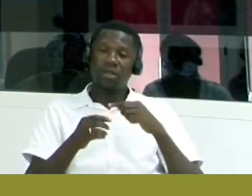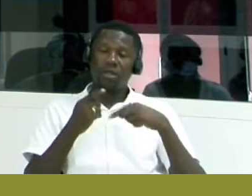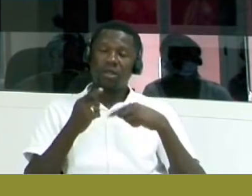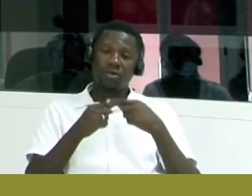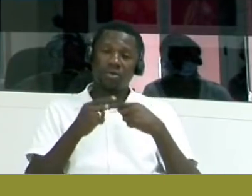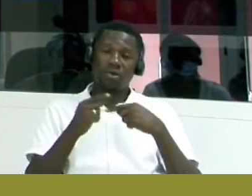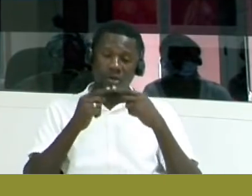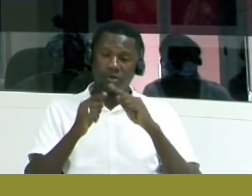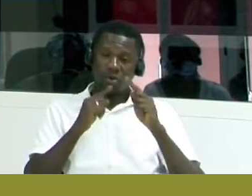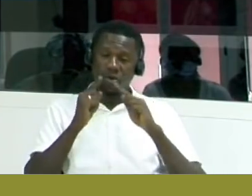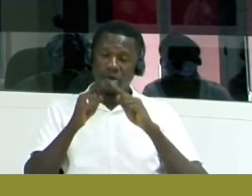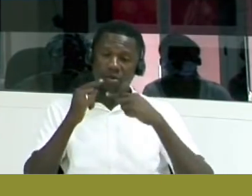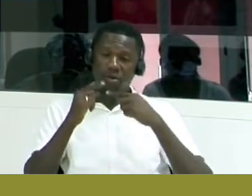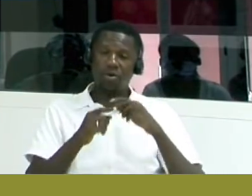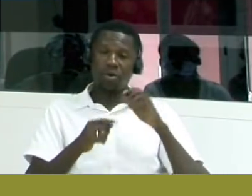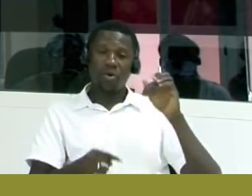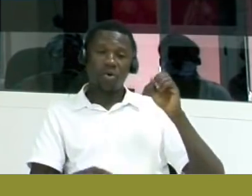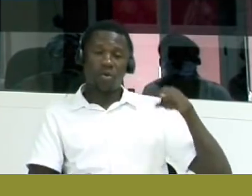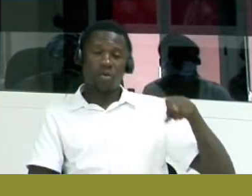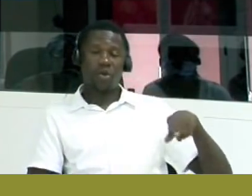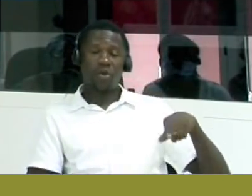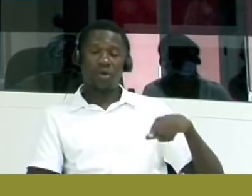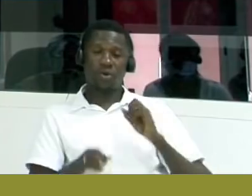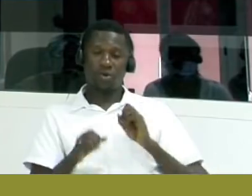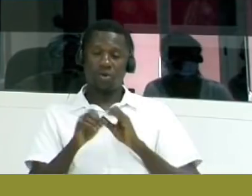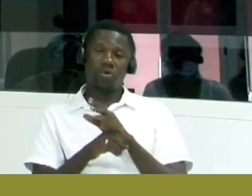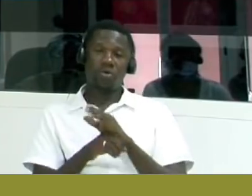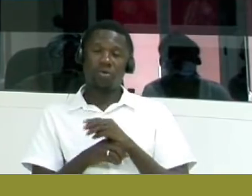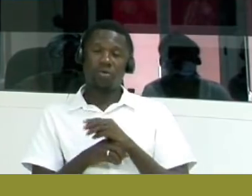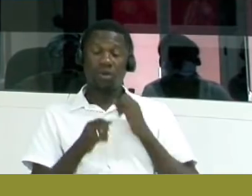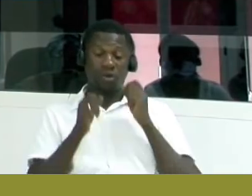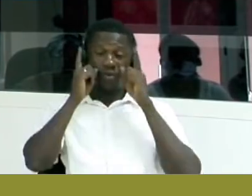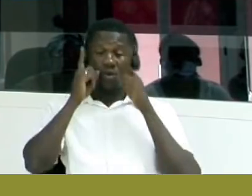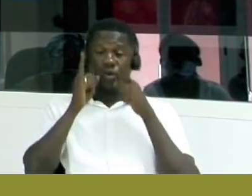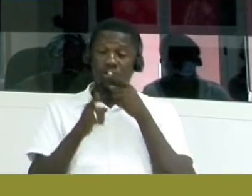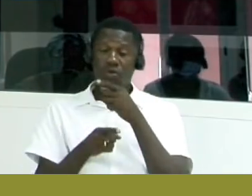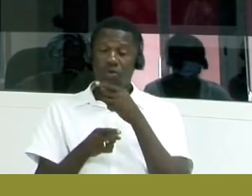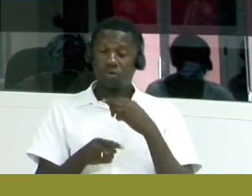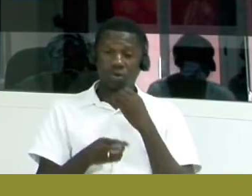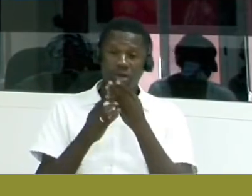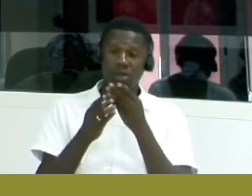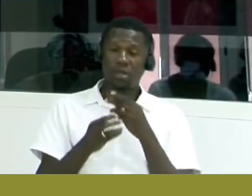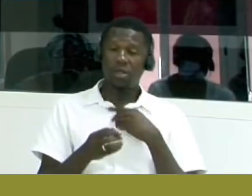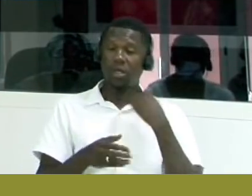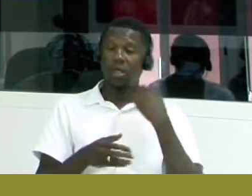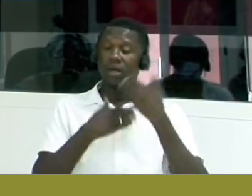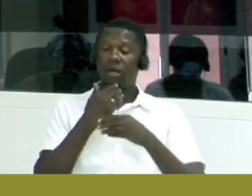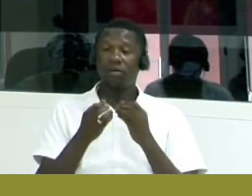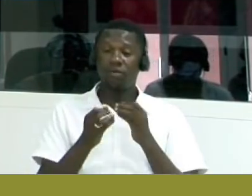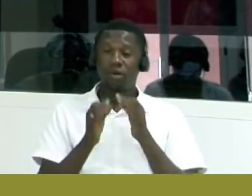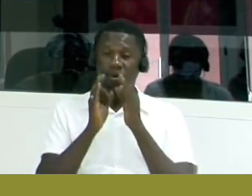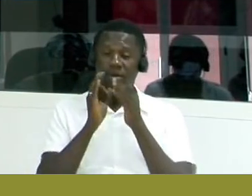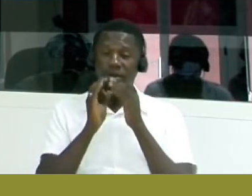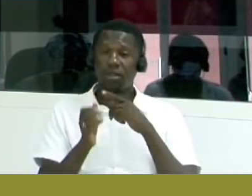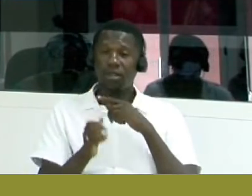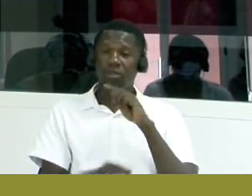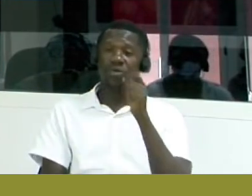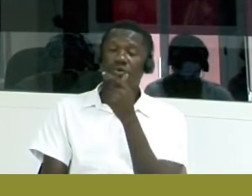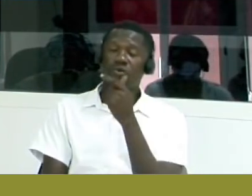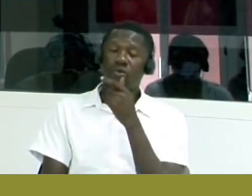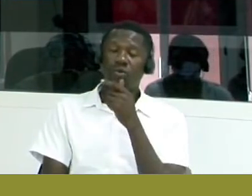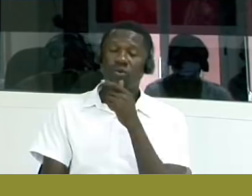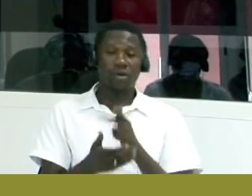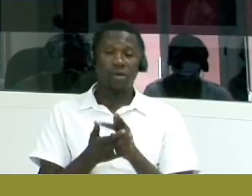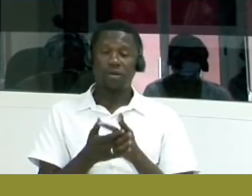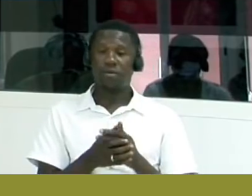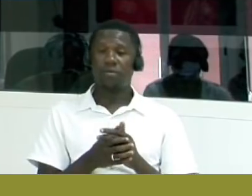the operation orders. Would it surprise you to note that he never mentioned this new fact you're talking about? I cannot